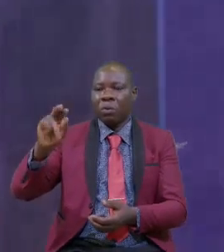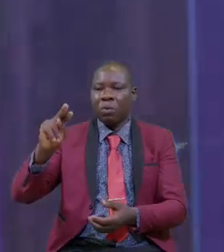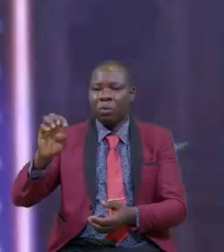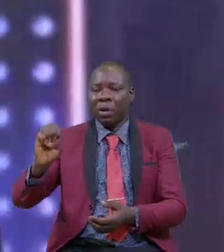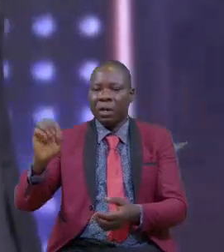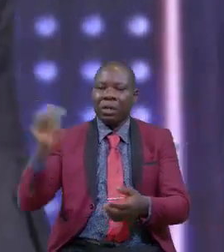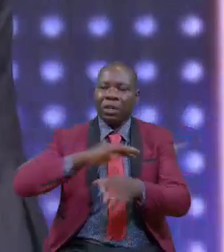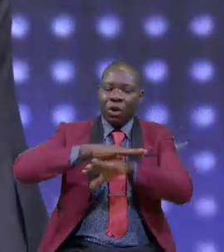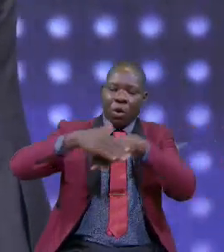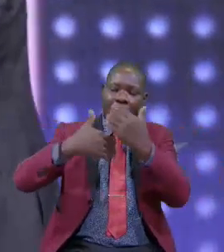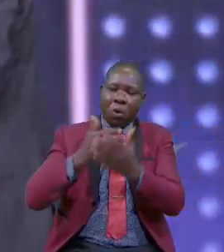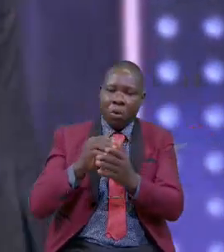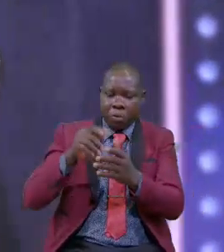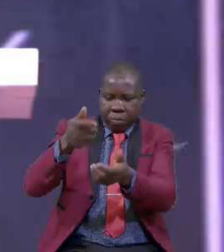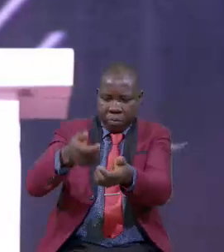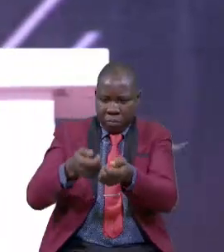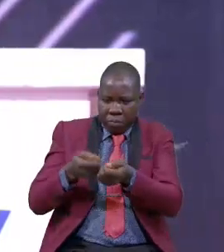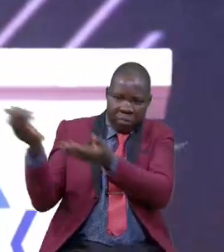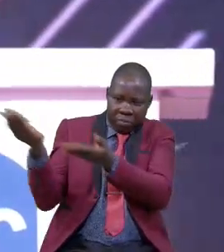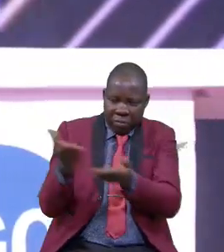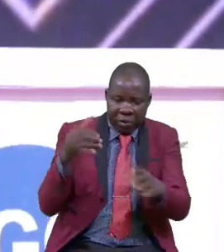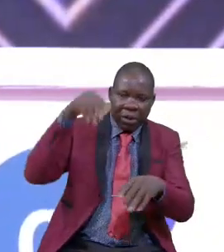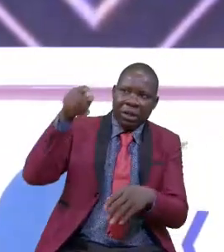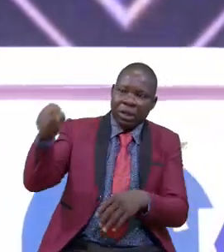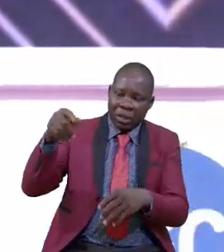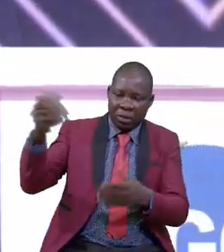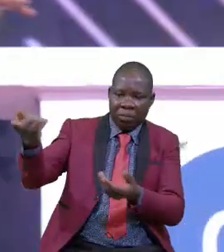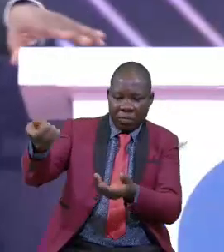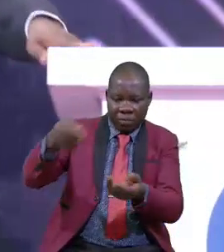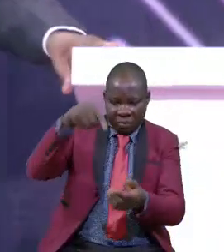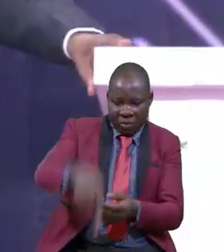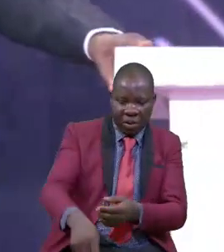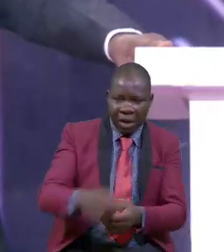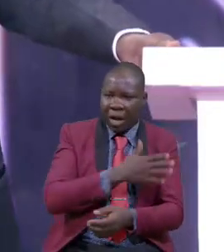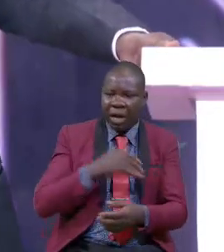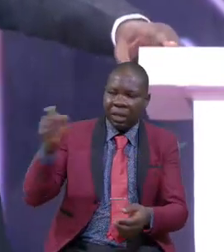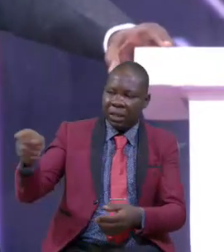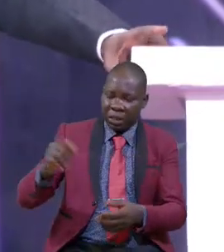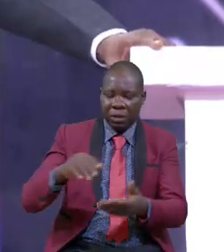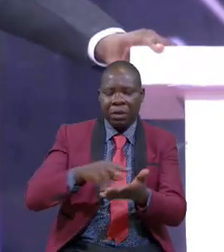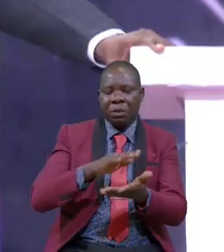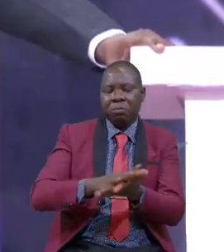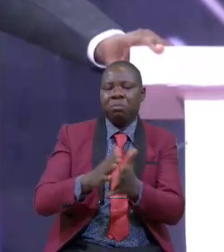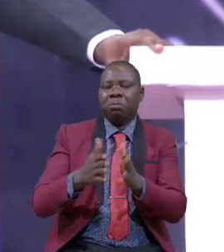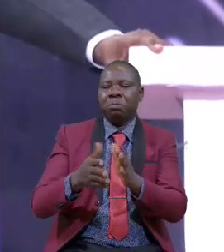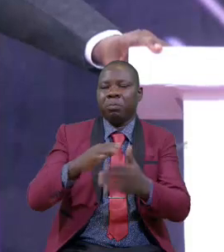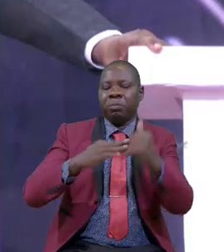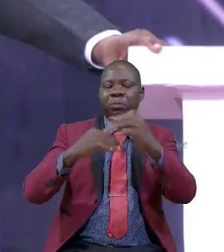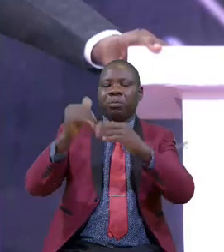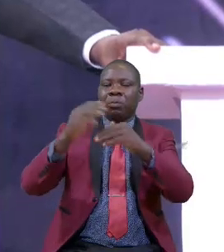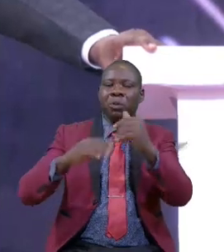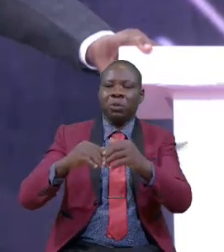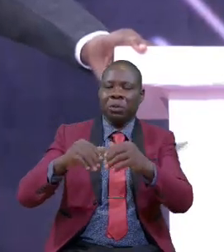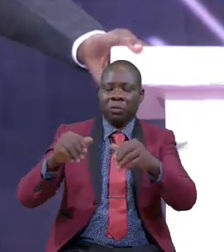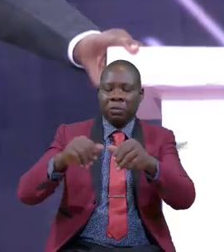and he built shrine and whatever for all the gods of his